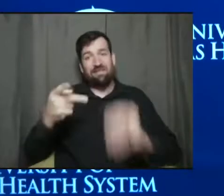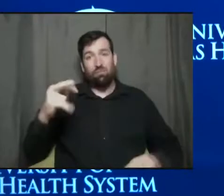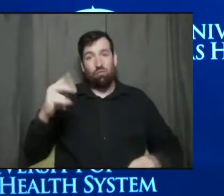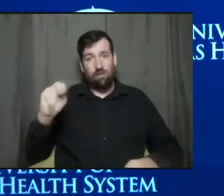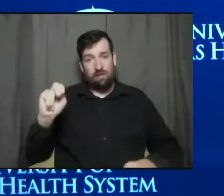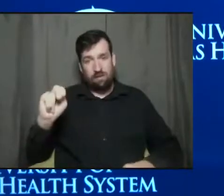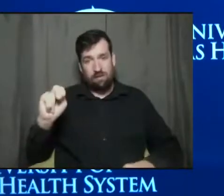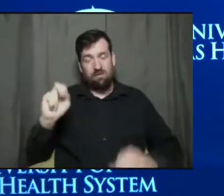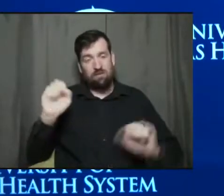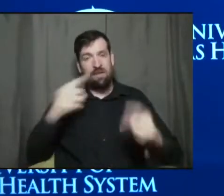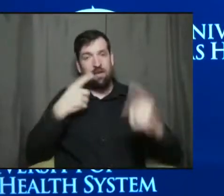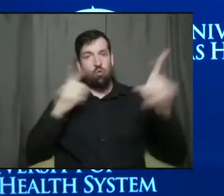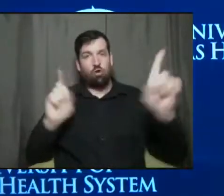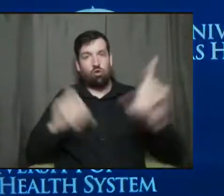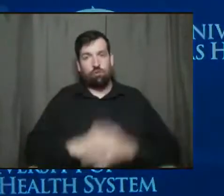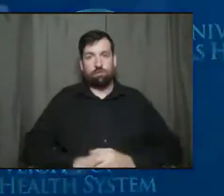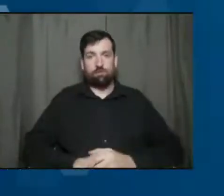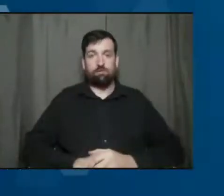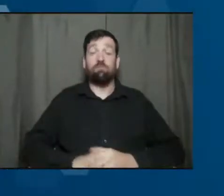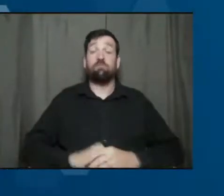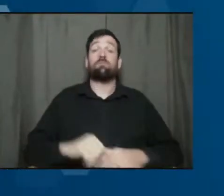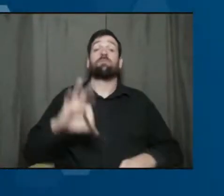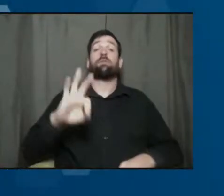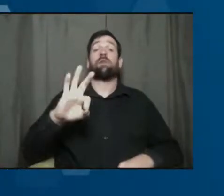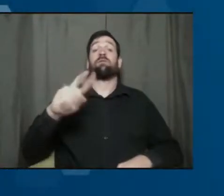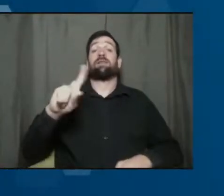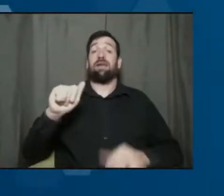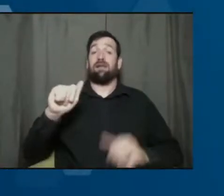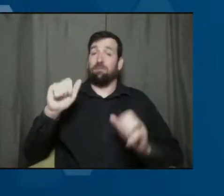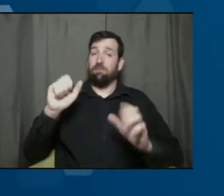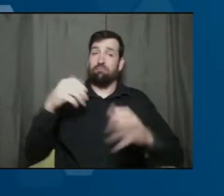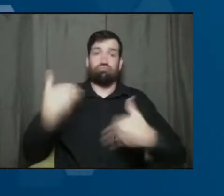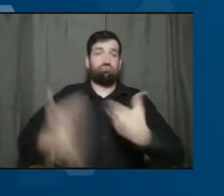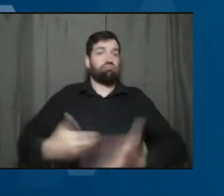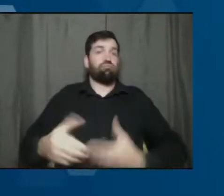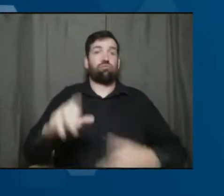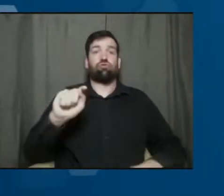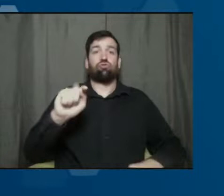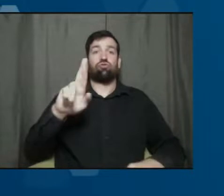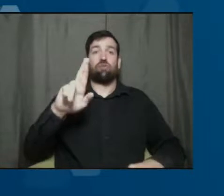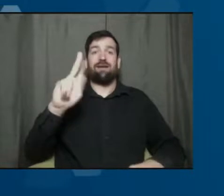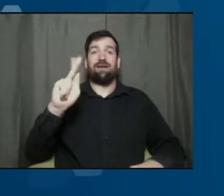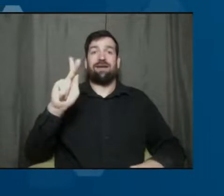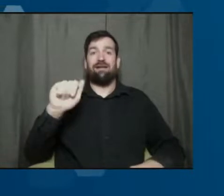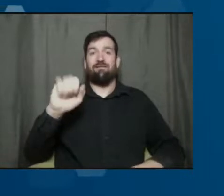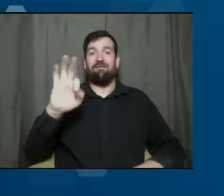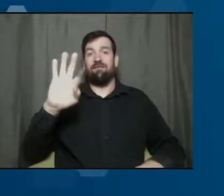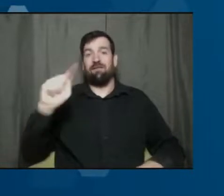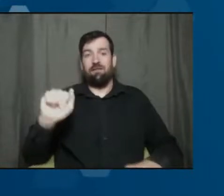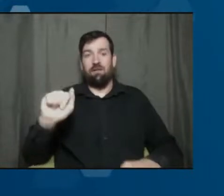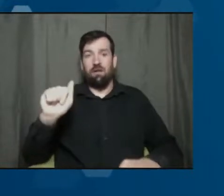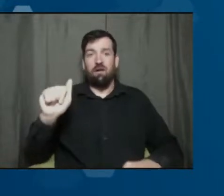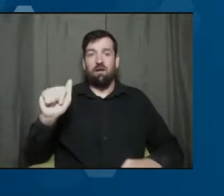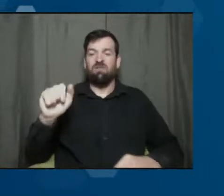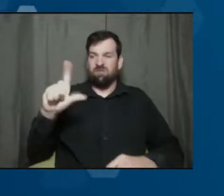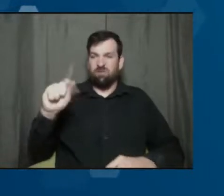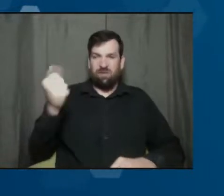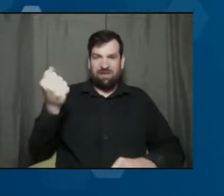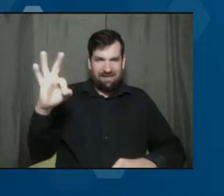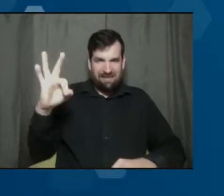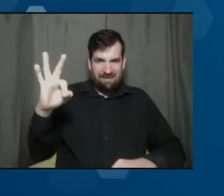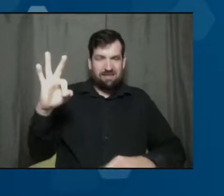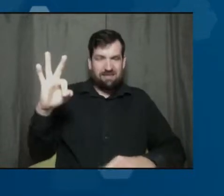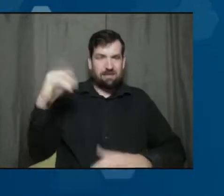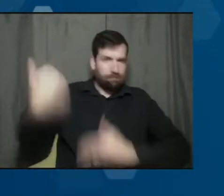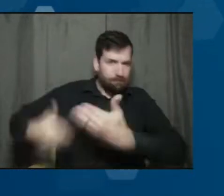work. The FDA fast-tracked Trikafta in 2019, and we're going to talk about why and who is best suited to take